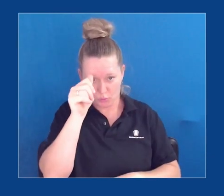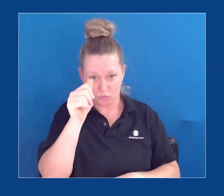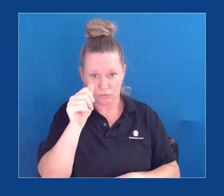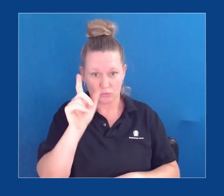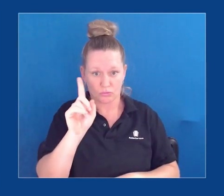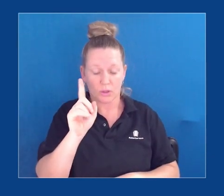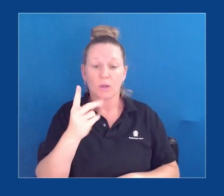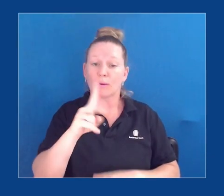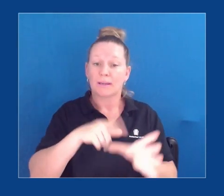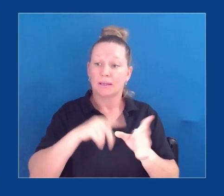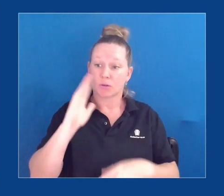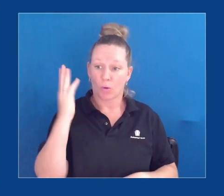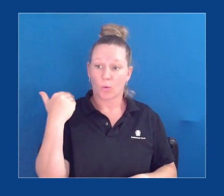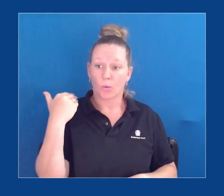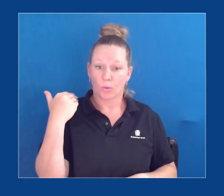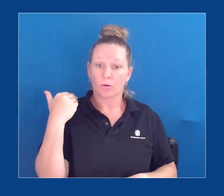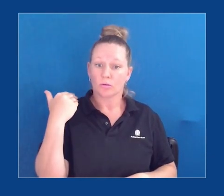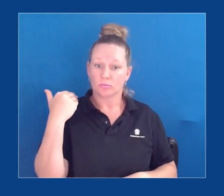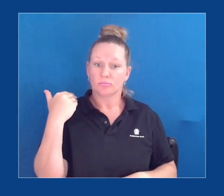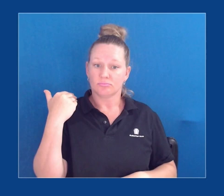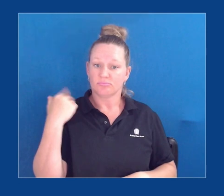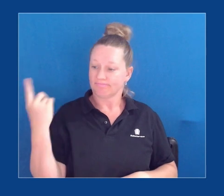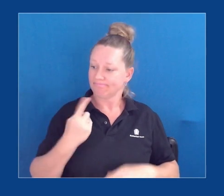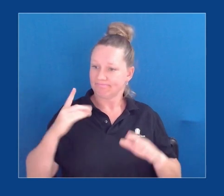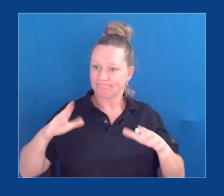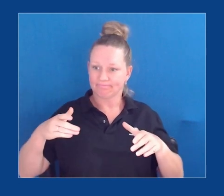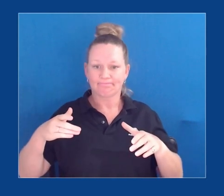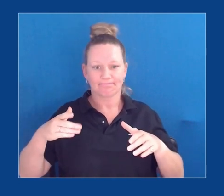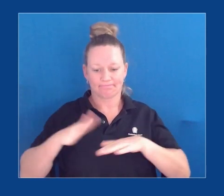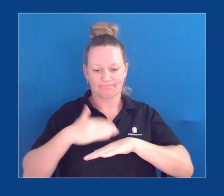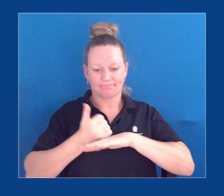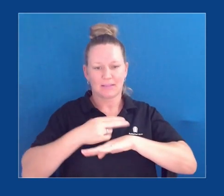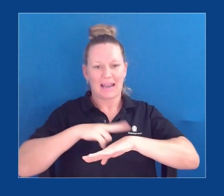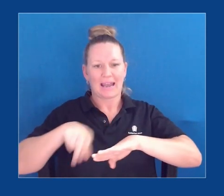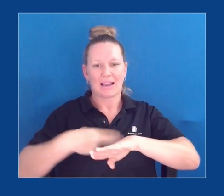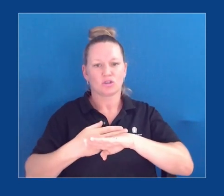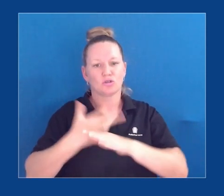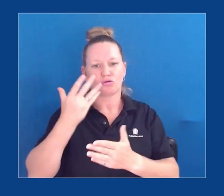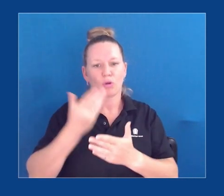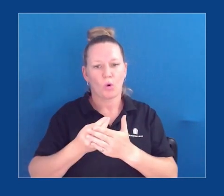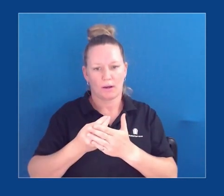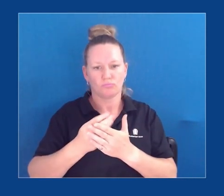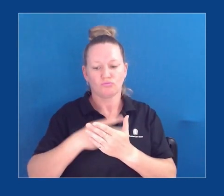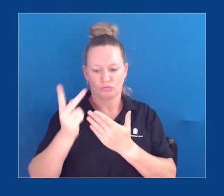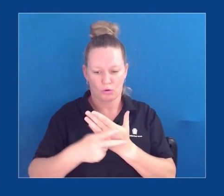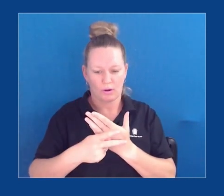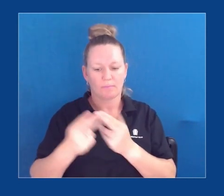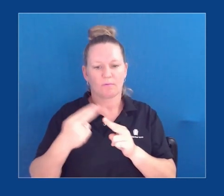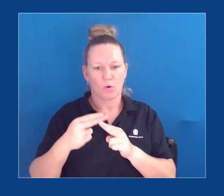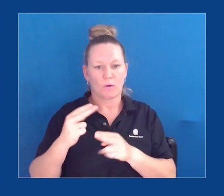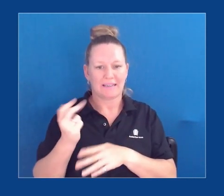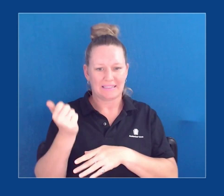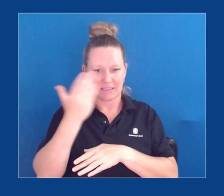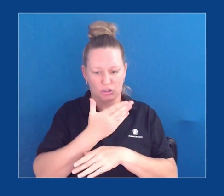we joined forces to set up the National Recording Program for Indigenous Music and Performance, because each of